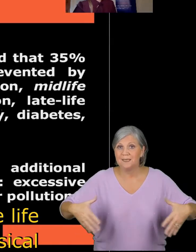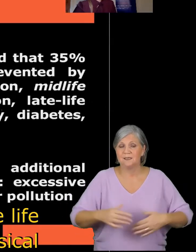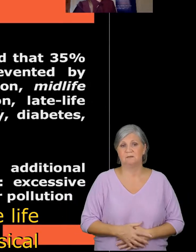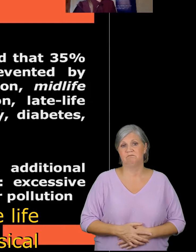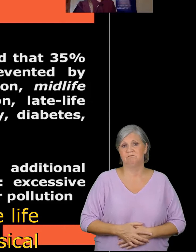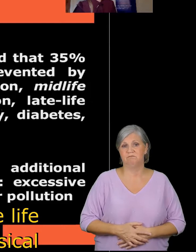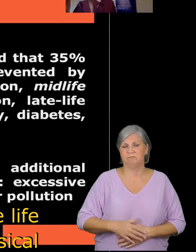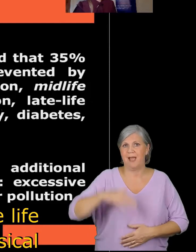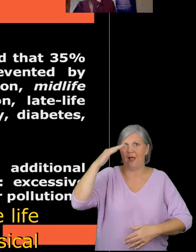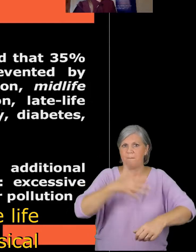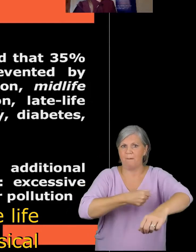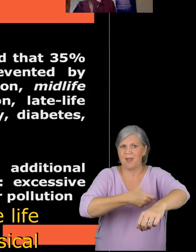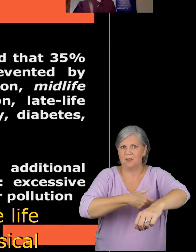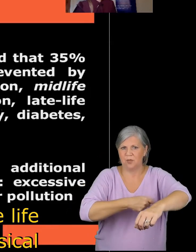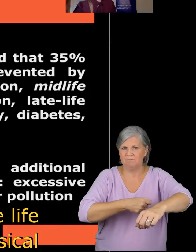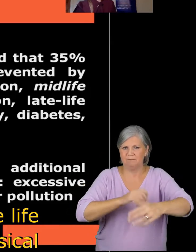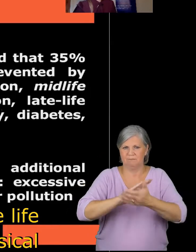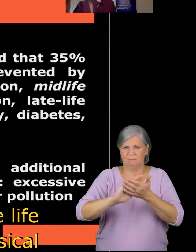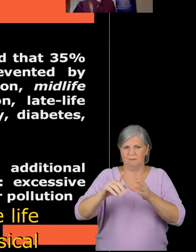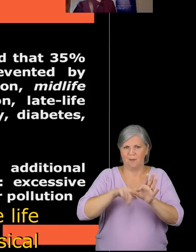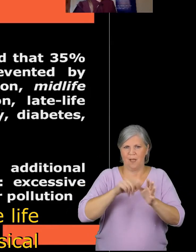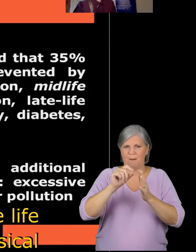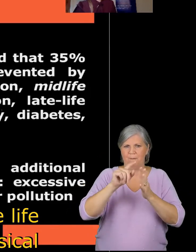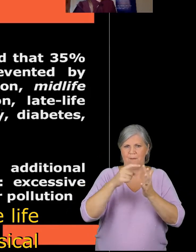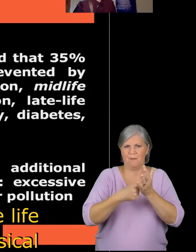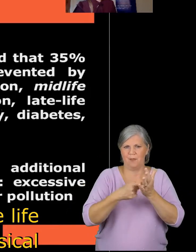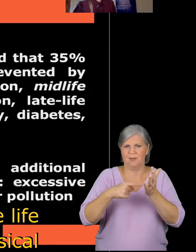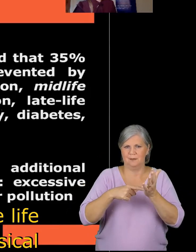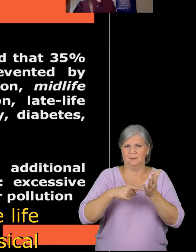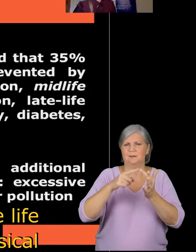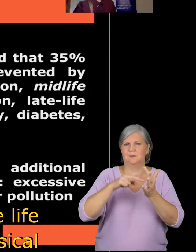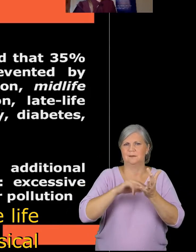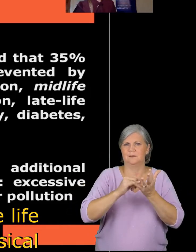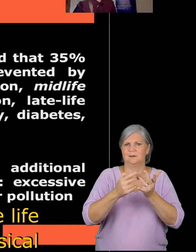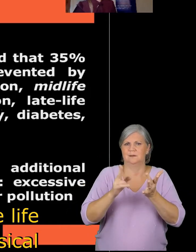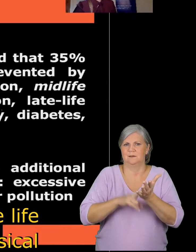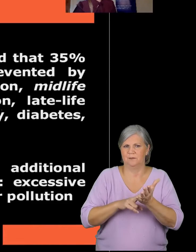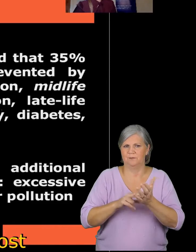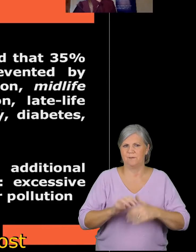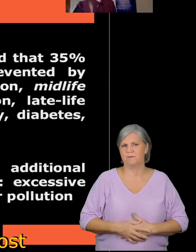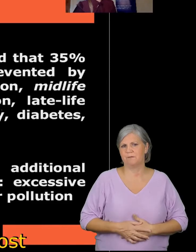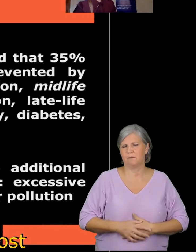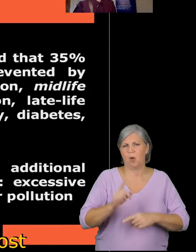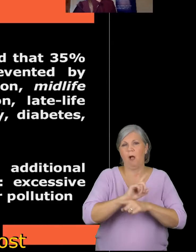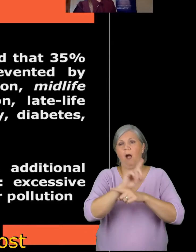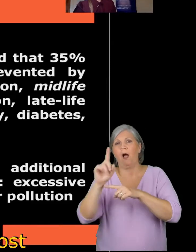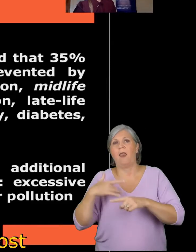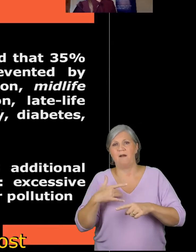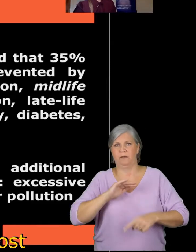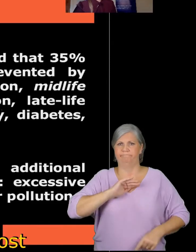obesity, hypertension, late life depression, smoking, physical